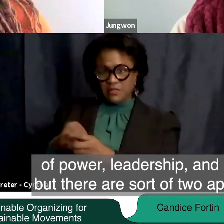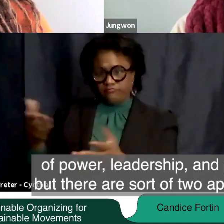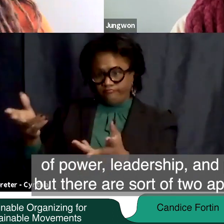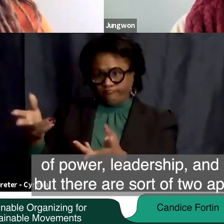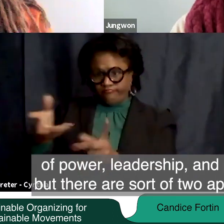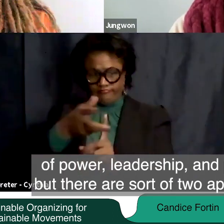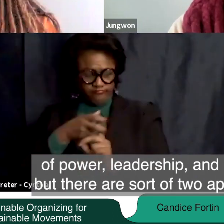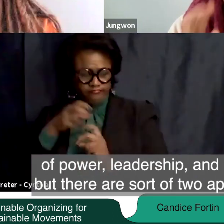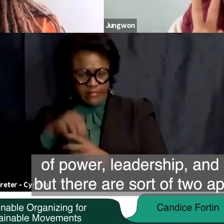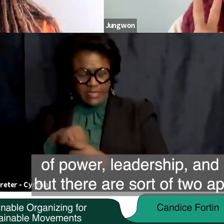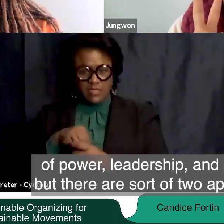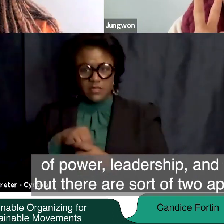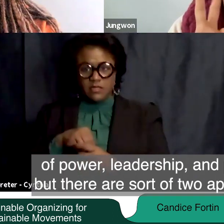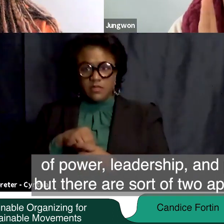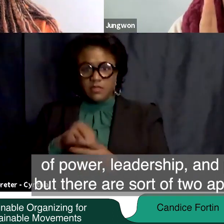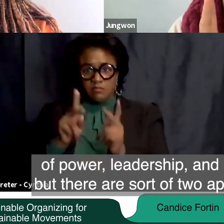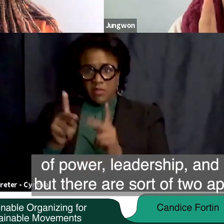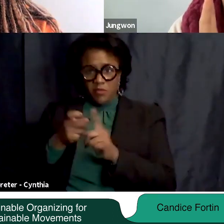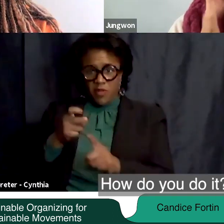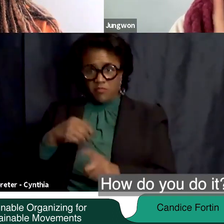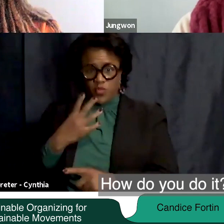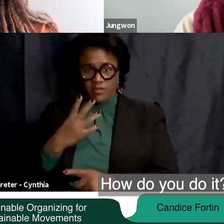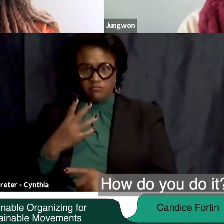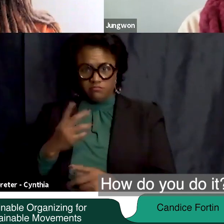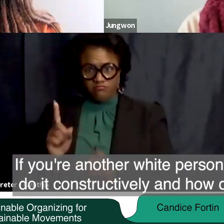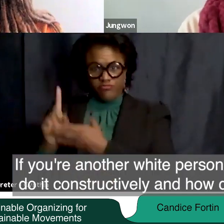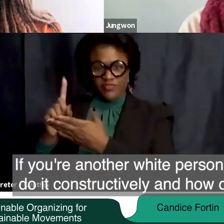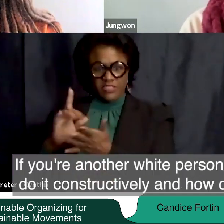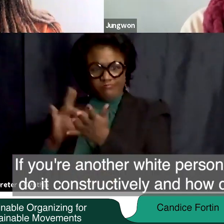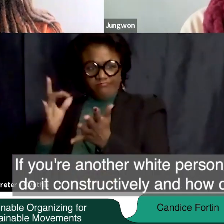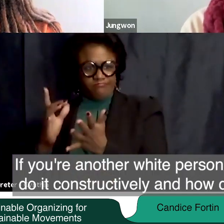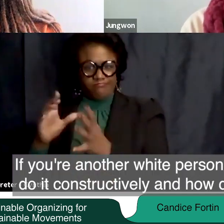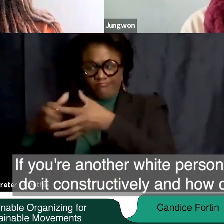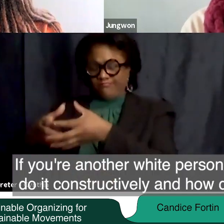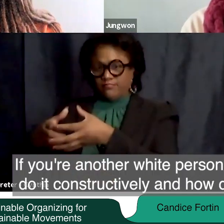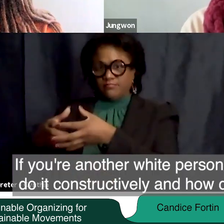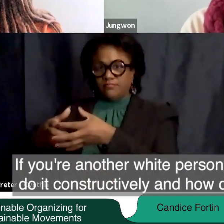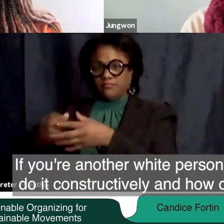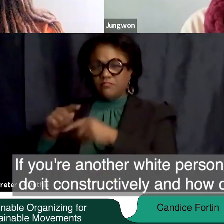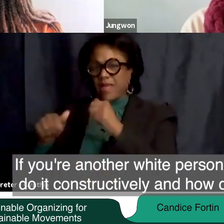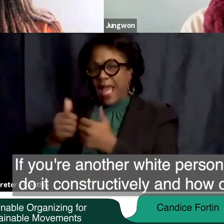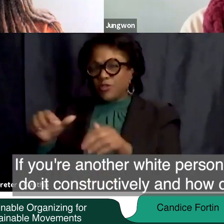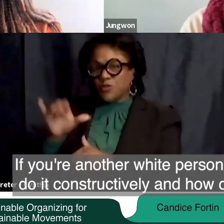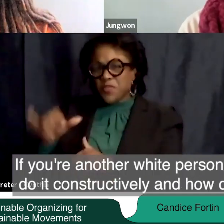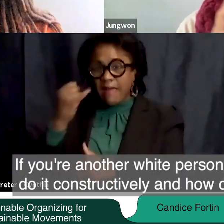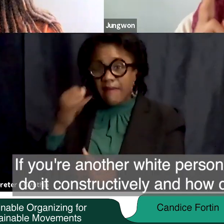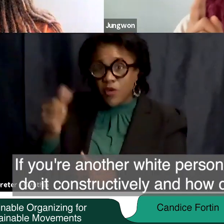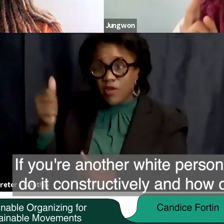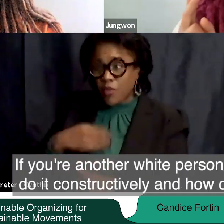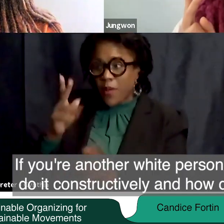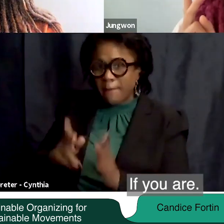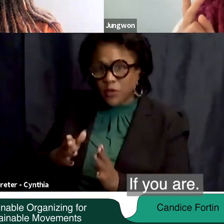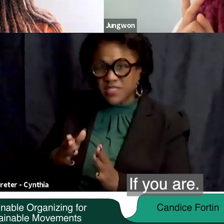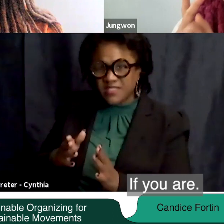leadership, and privilege. But there's sort of 2 approaches. How do you do it if you're another white person? How do you do it constructively? And how